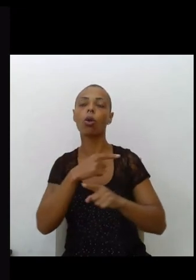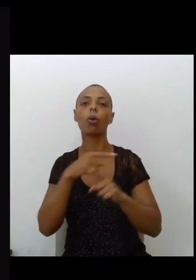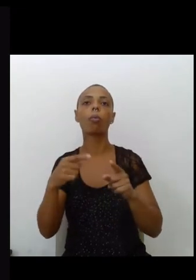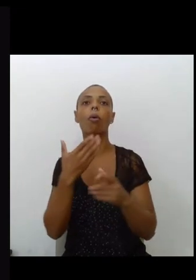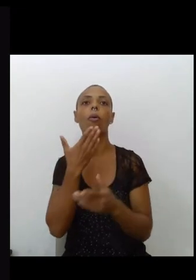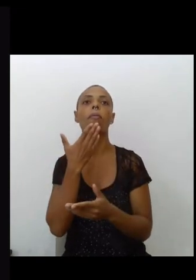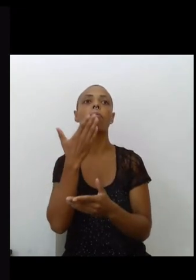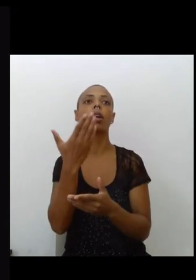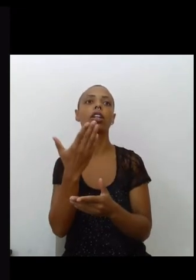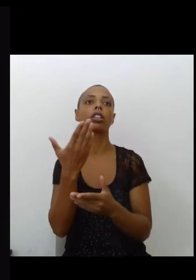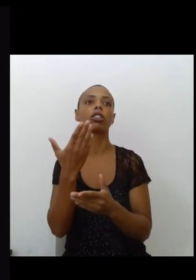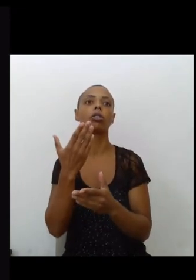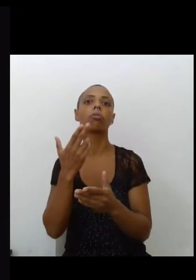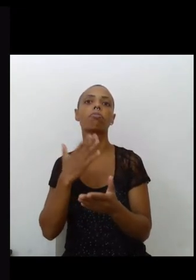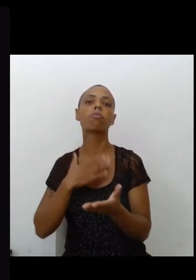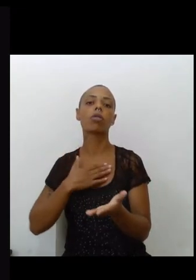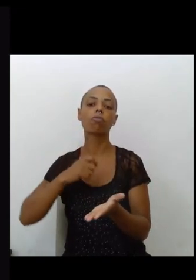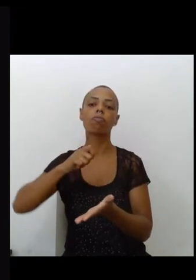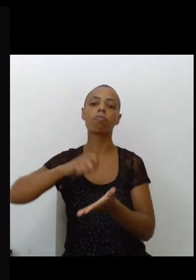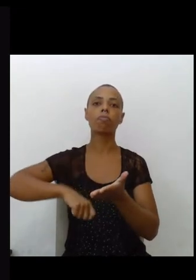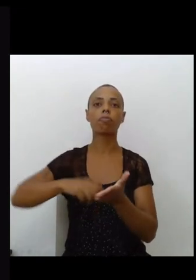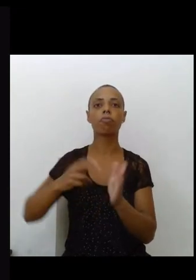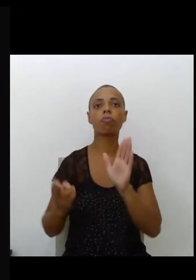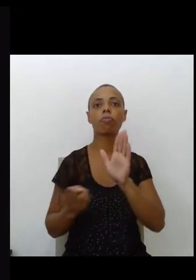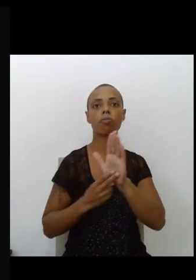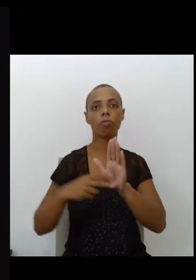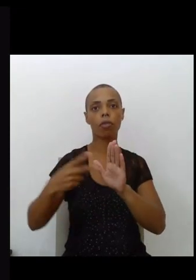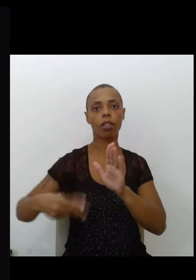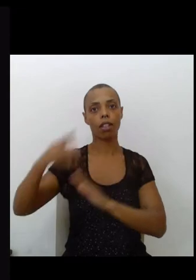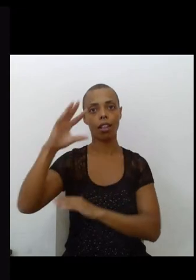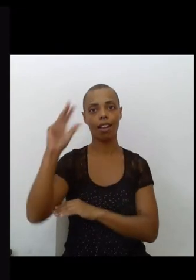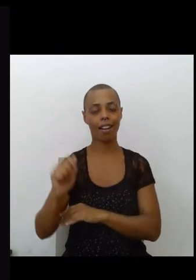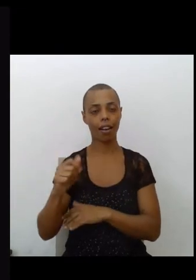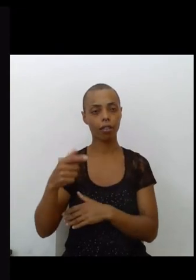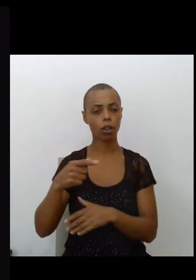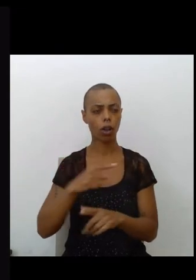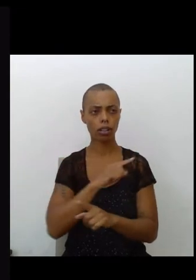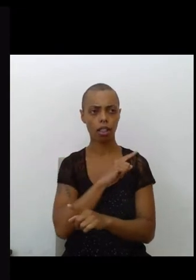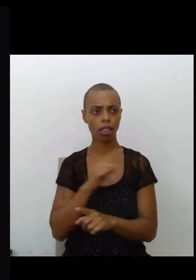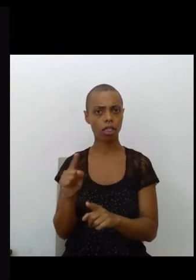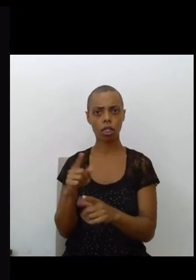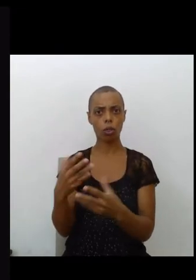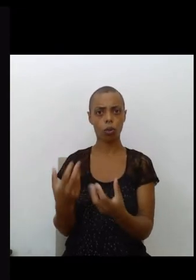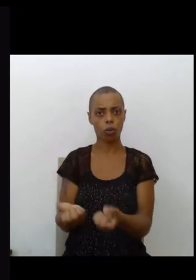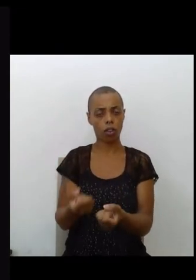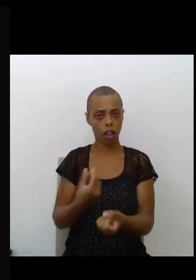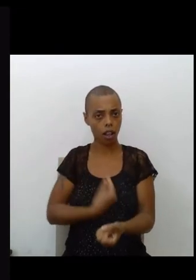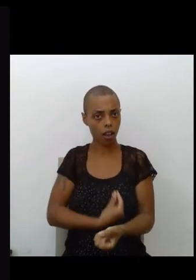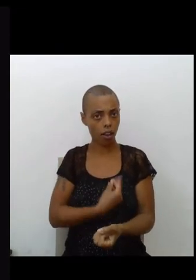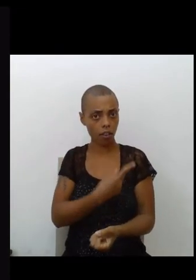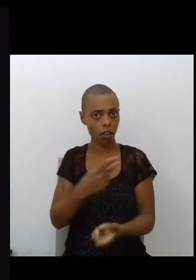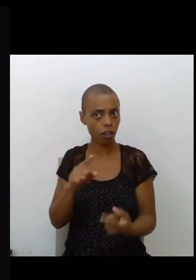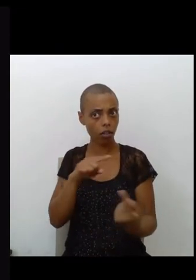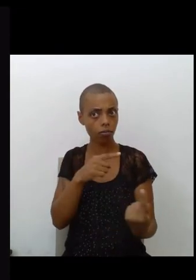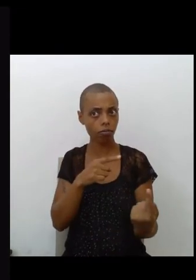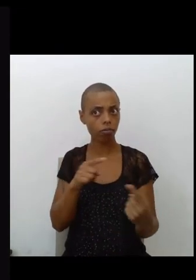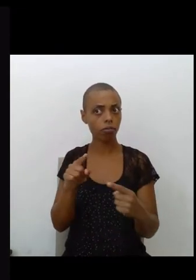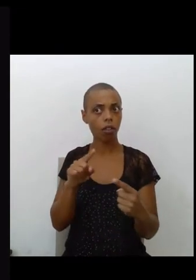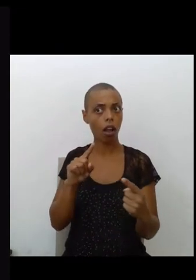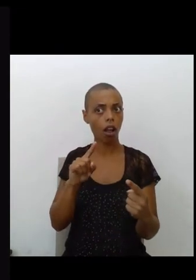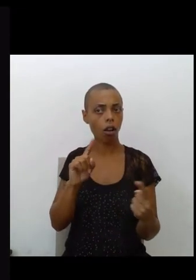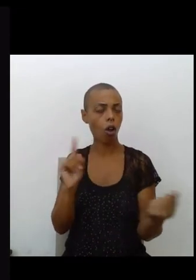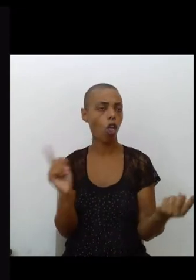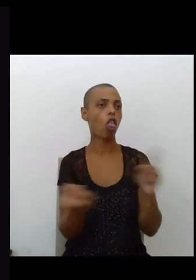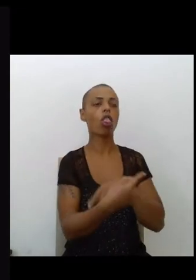this denial of existence is however contrary to the diversity of the African continent is people